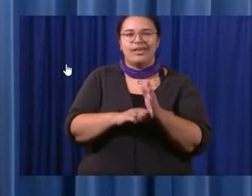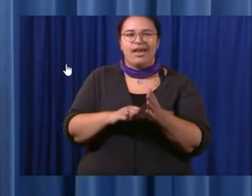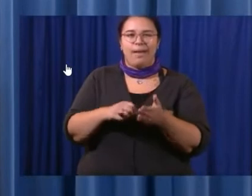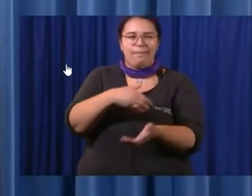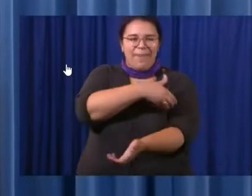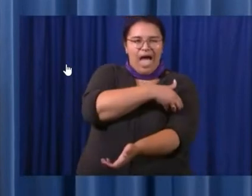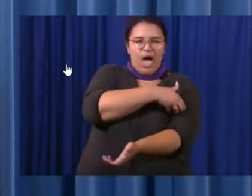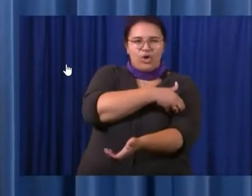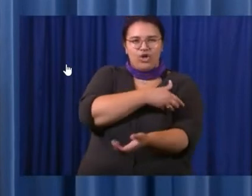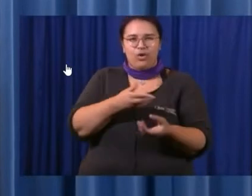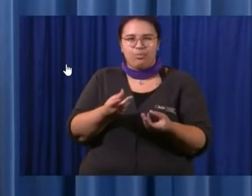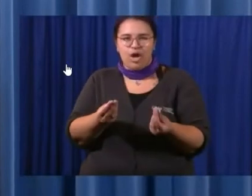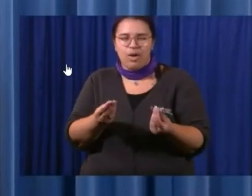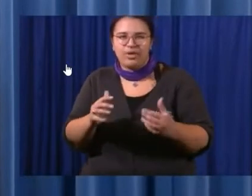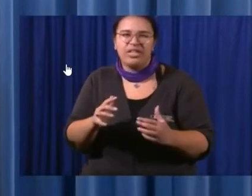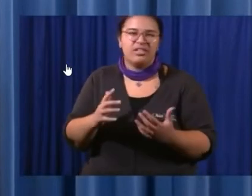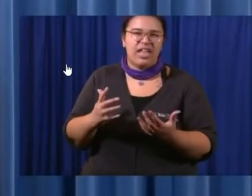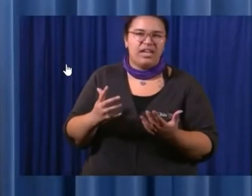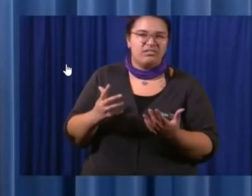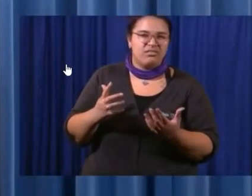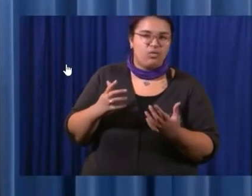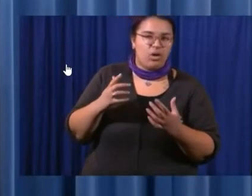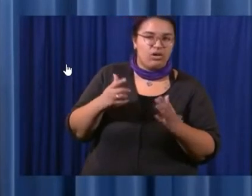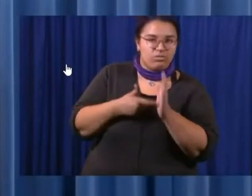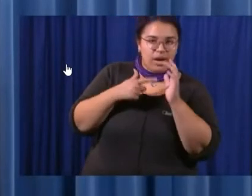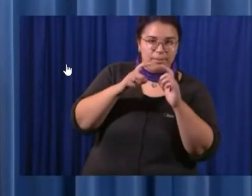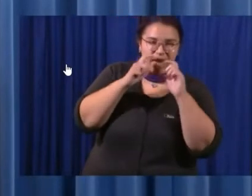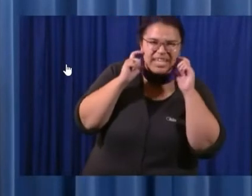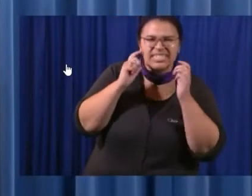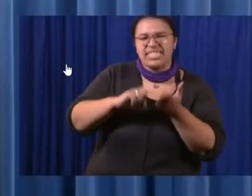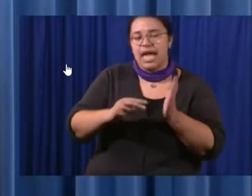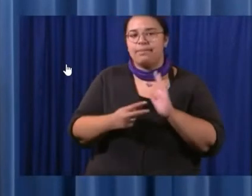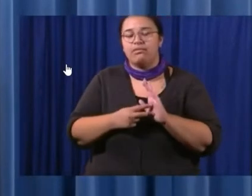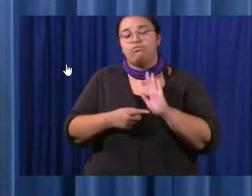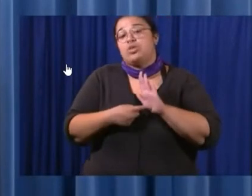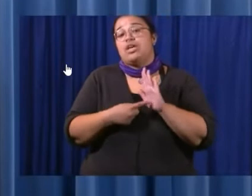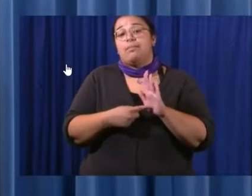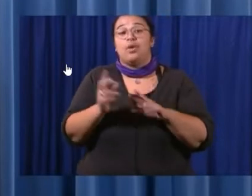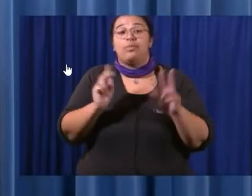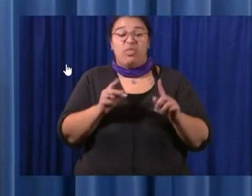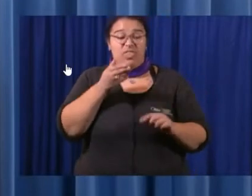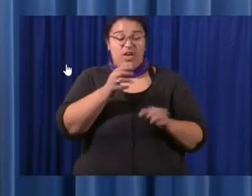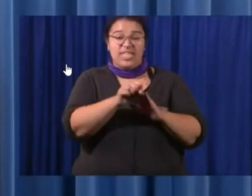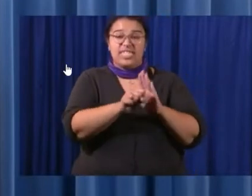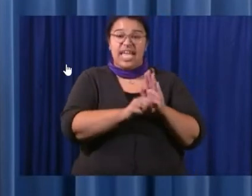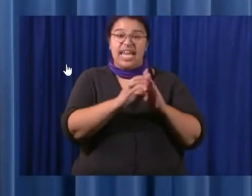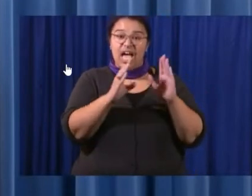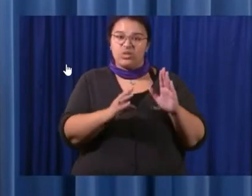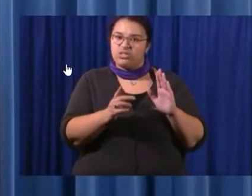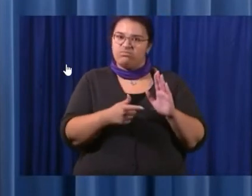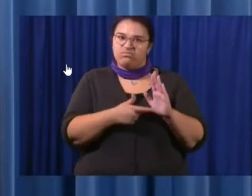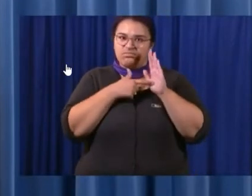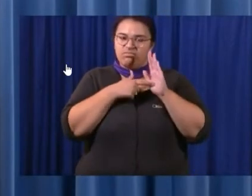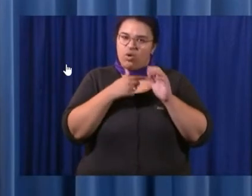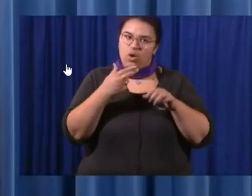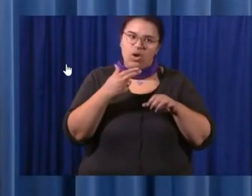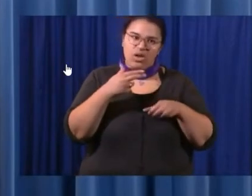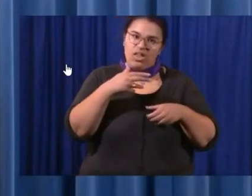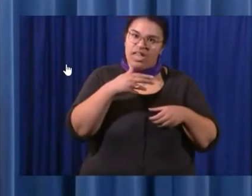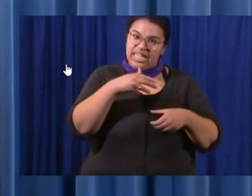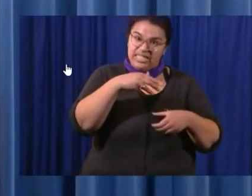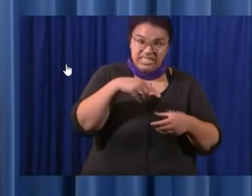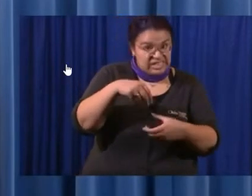people in the Rife Center or in the State House should be following those orders? And likewise in other jurisdictions across the state where there